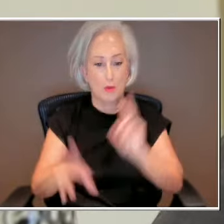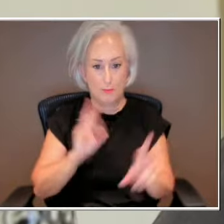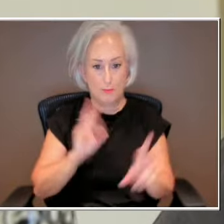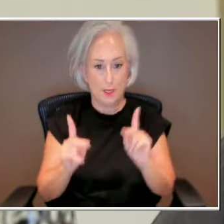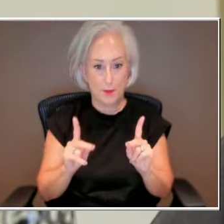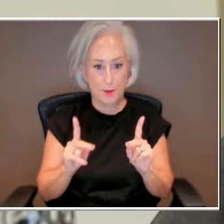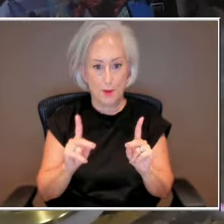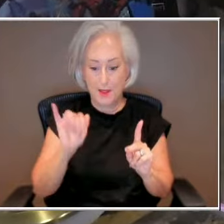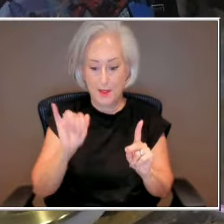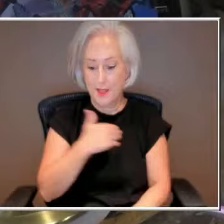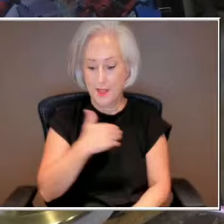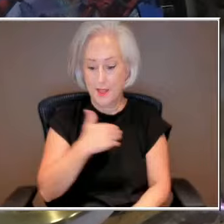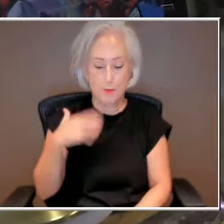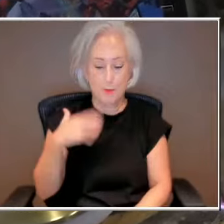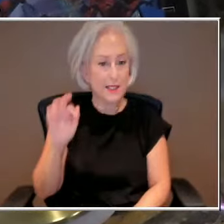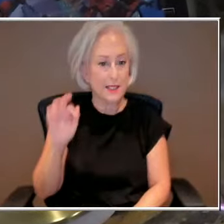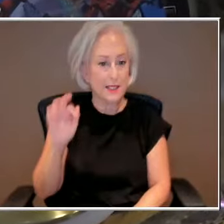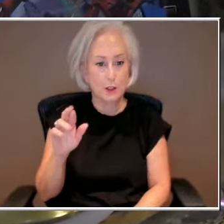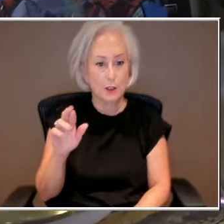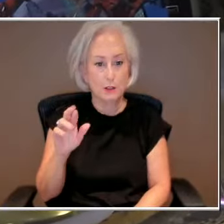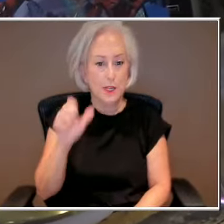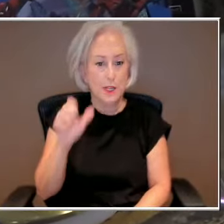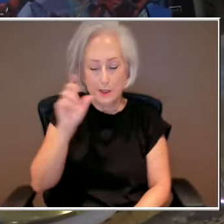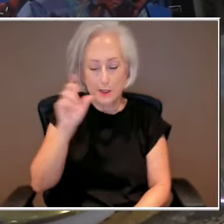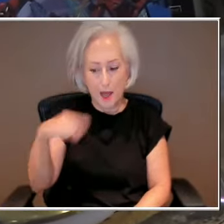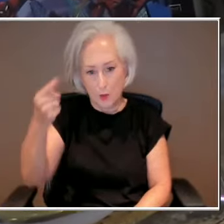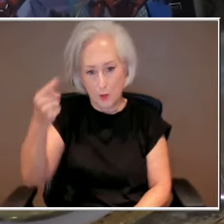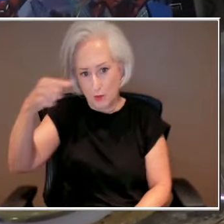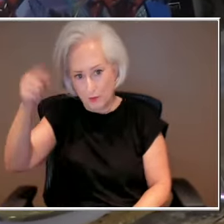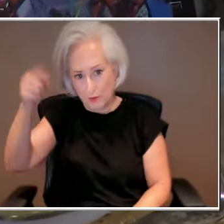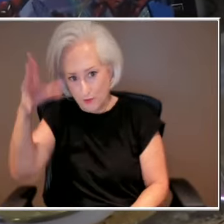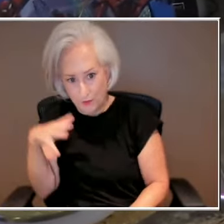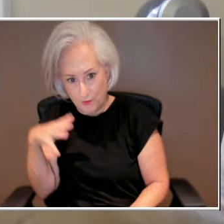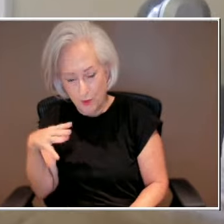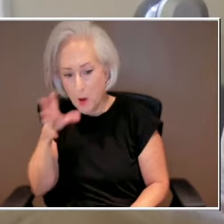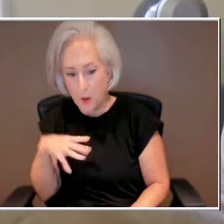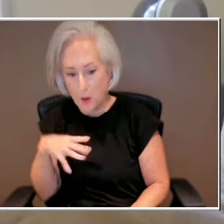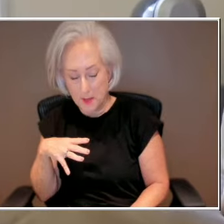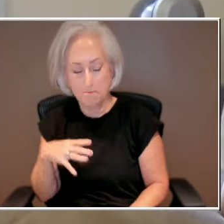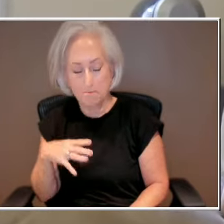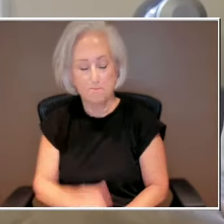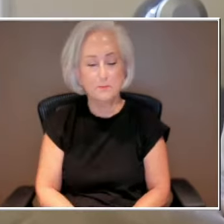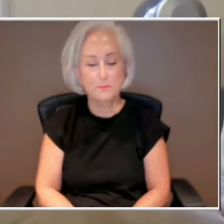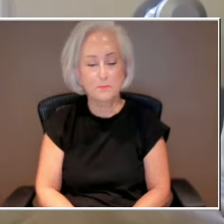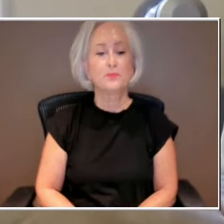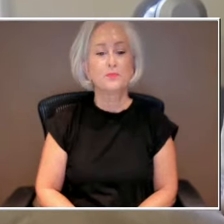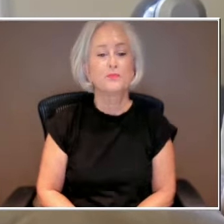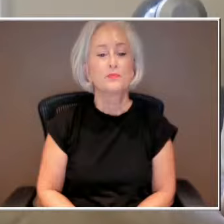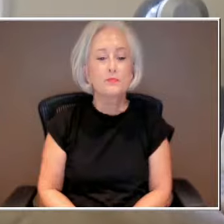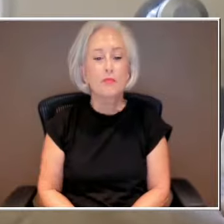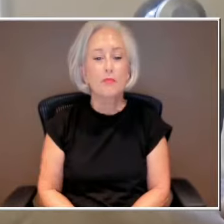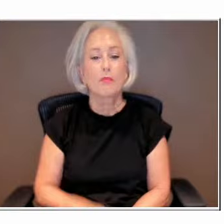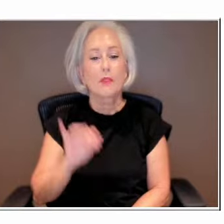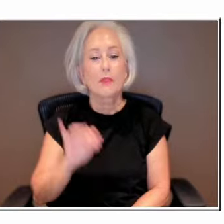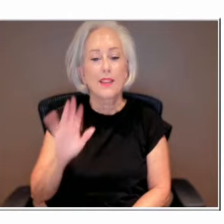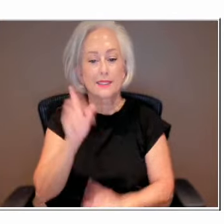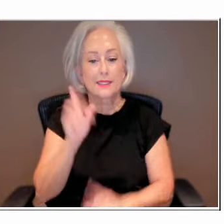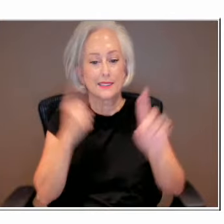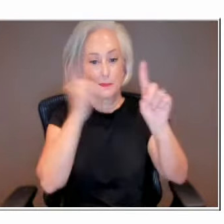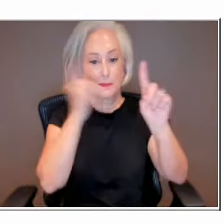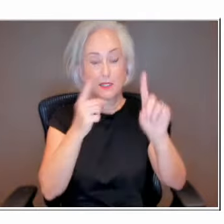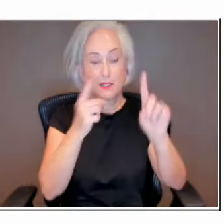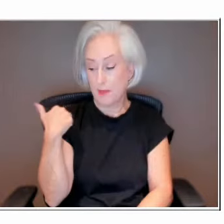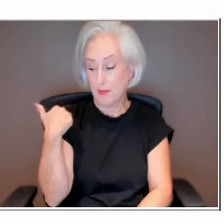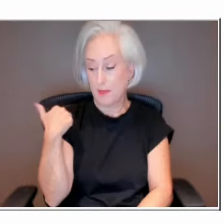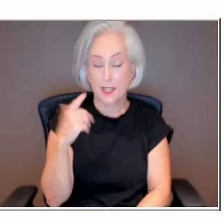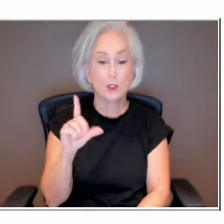not discriminate. That big? Yeah. Yeah. That message would become Bret's mission. In 2013, he founded the